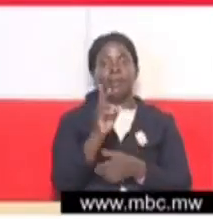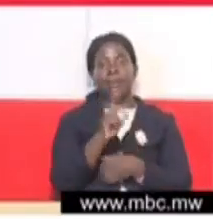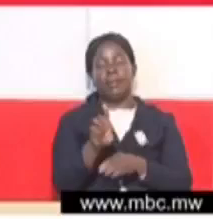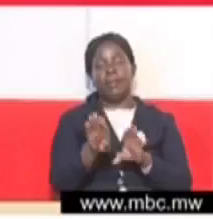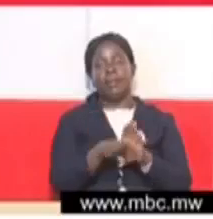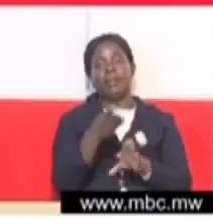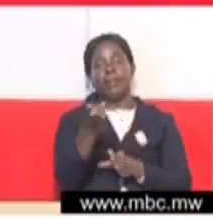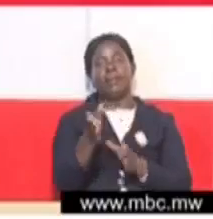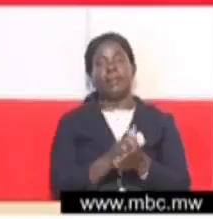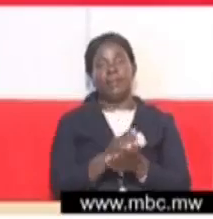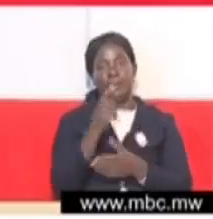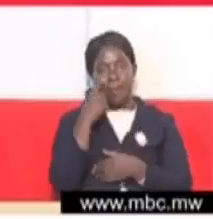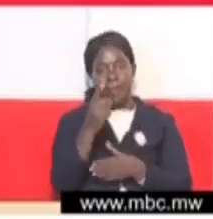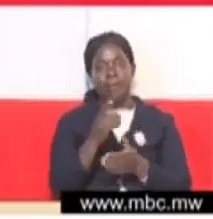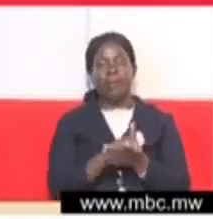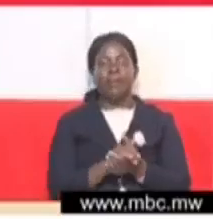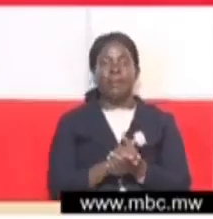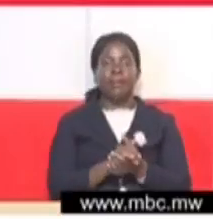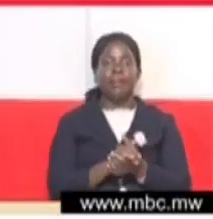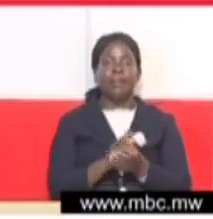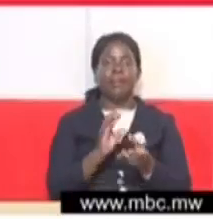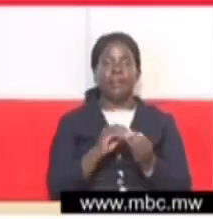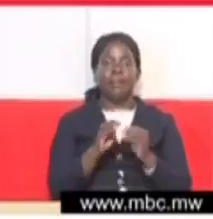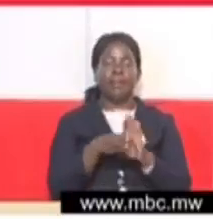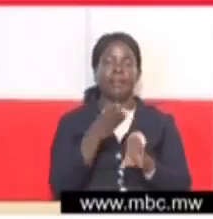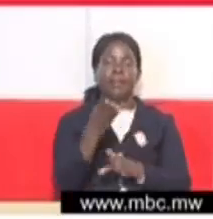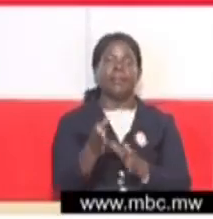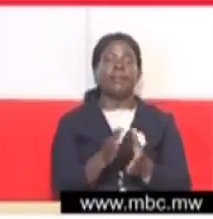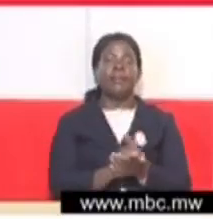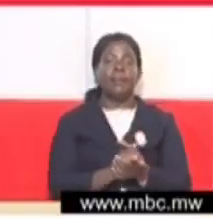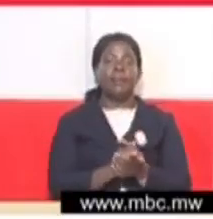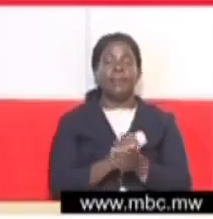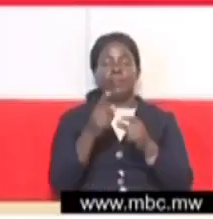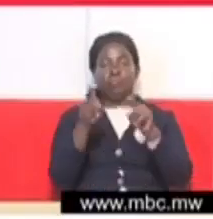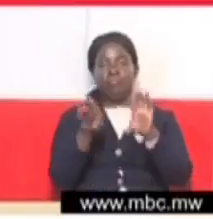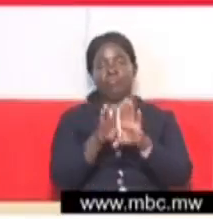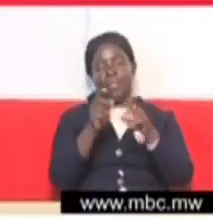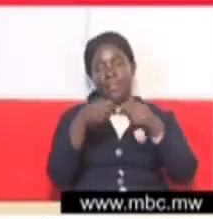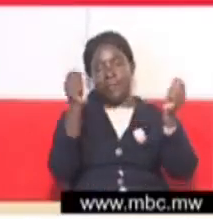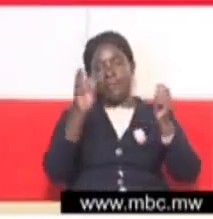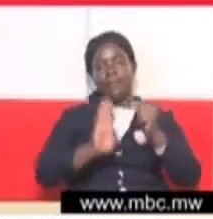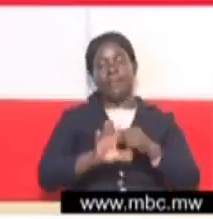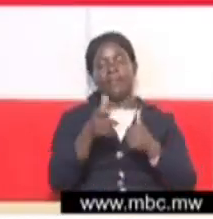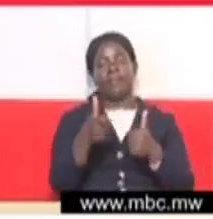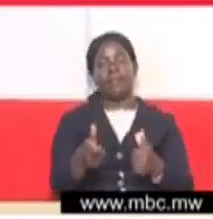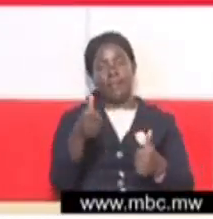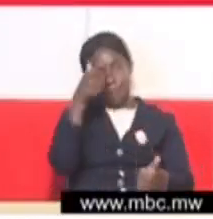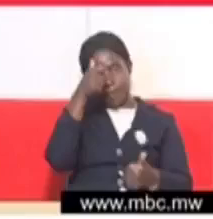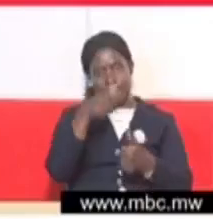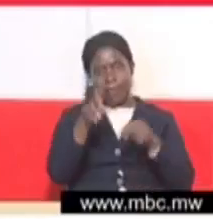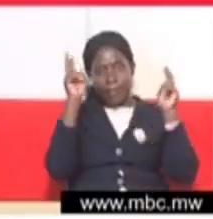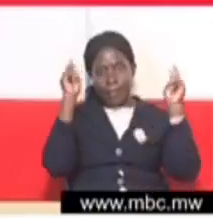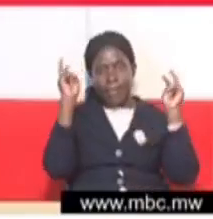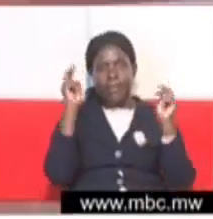platforms by scanning the QR code at the top right corner of your TV screen. A reminder of